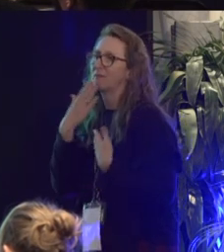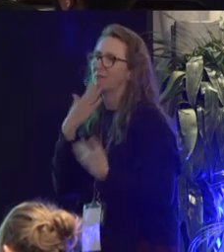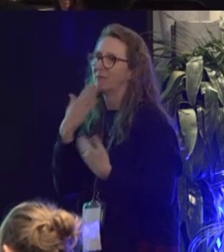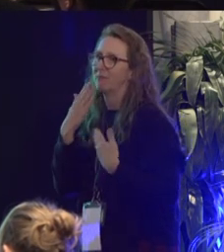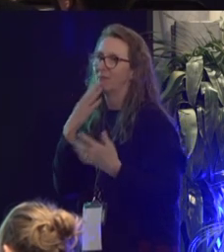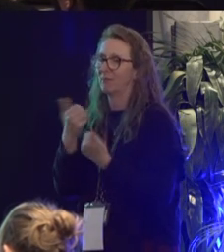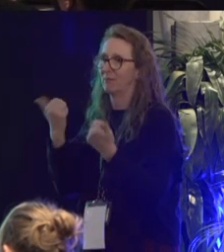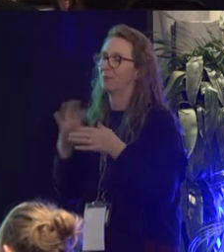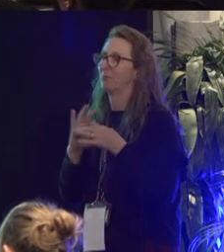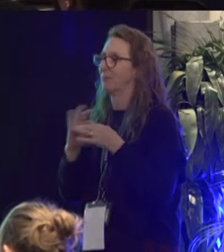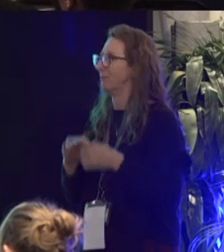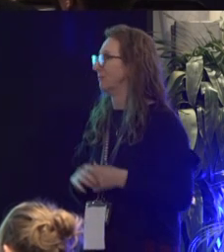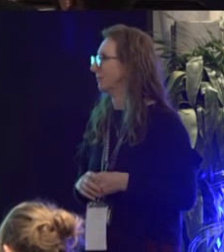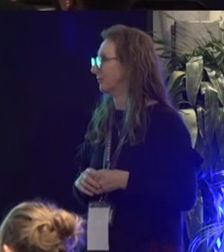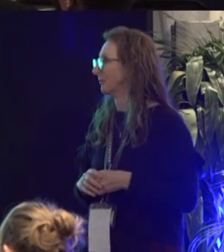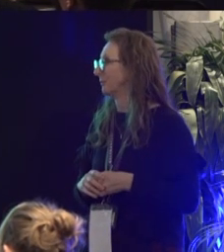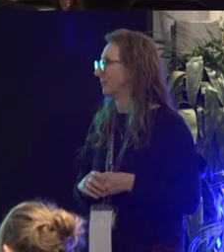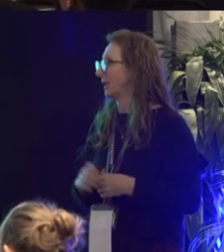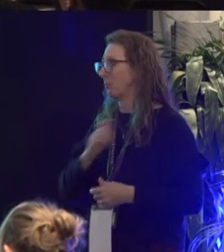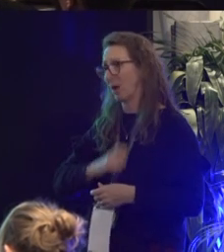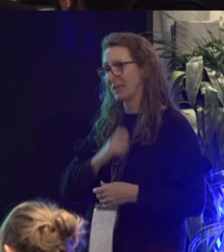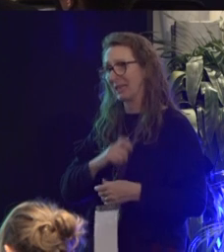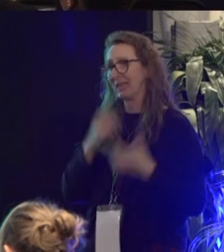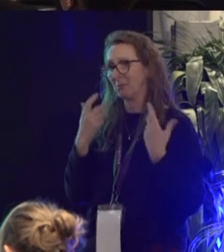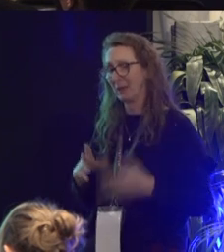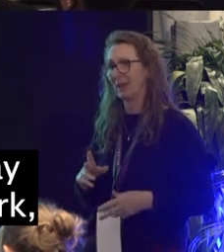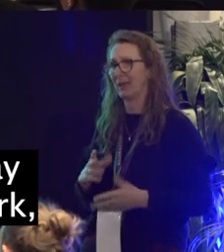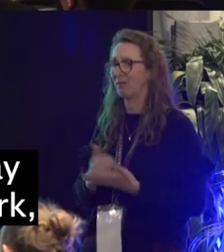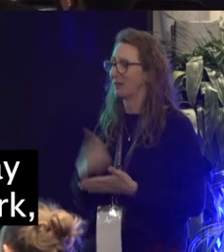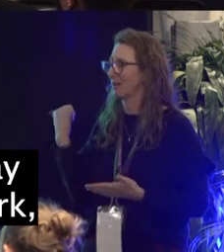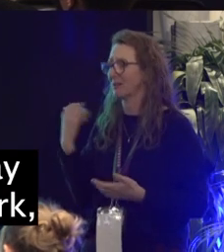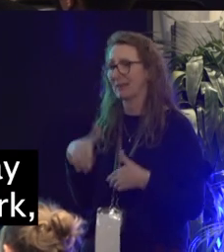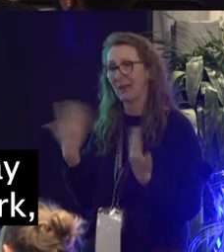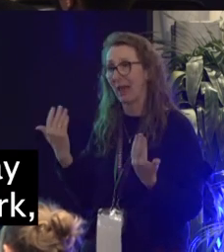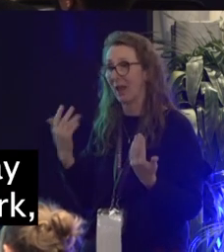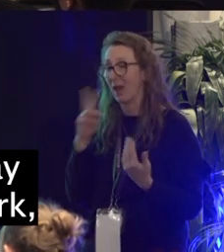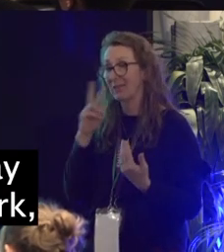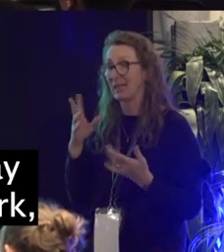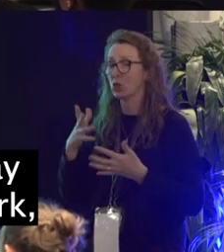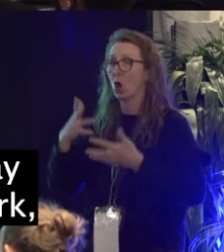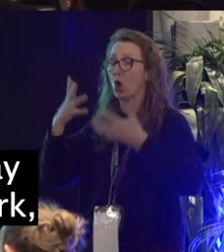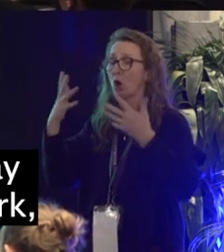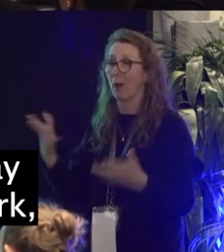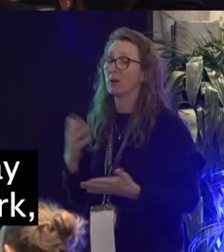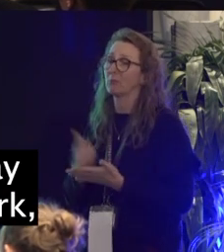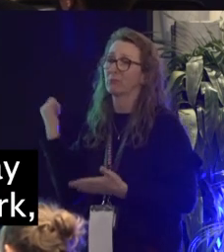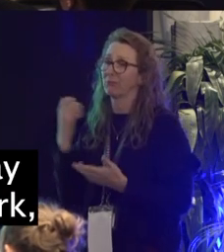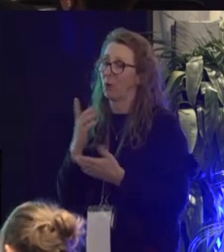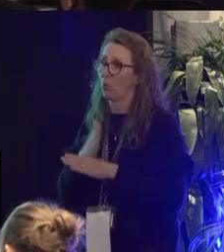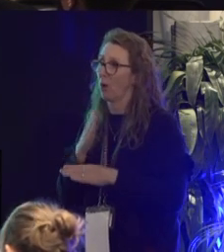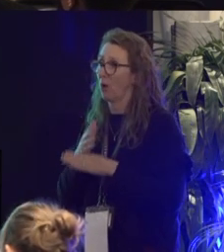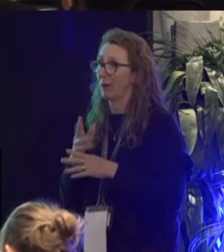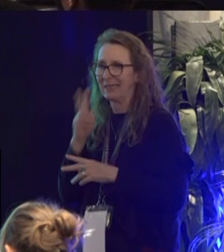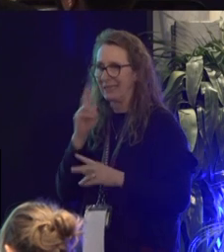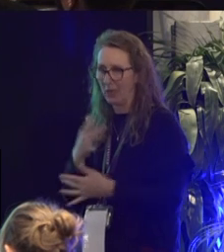put together. And I personally have had such a great day. I've seen so much great work today because I didn't see a lot of the